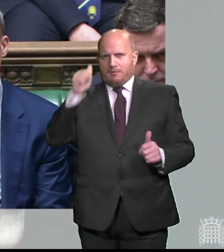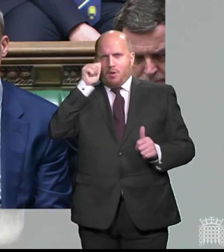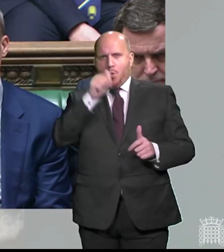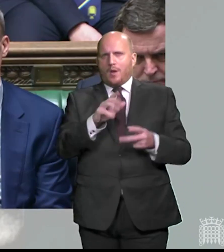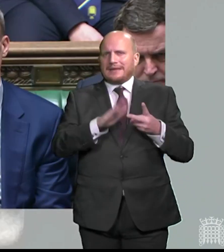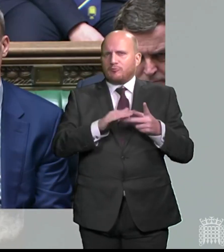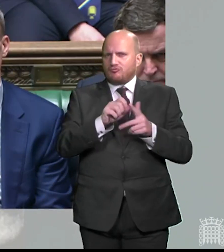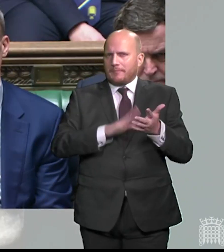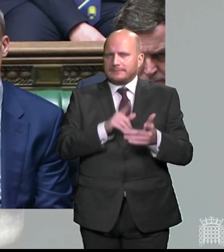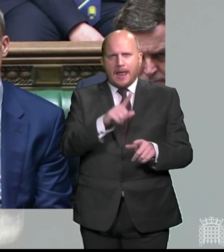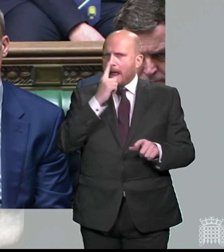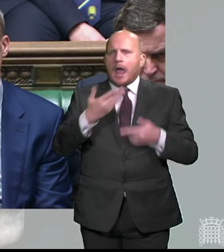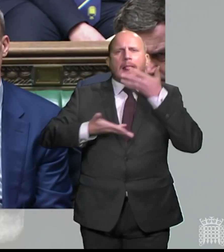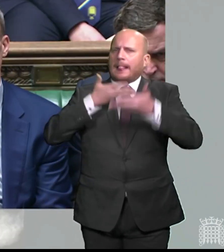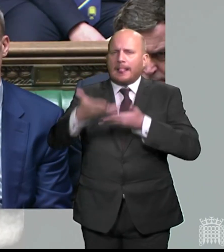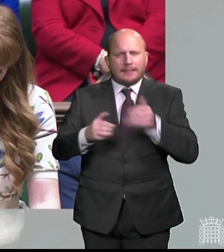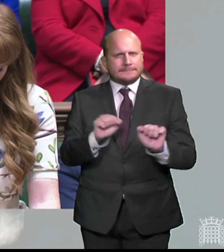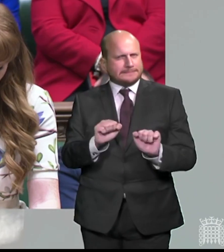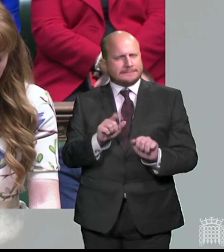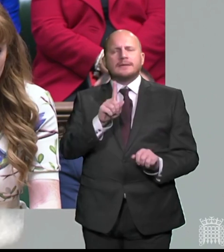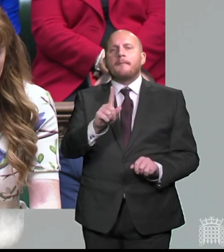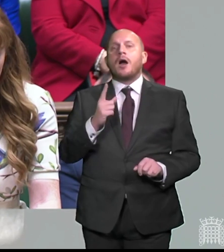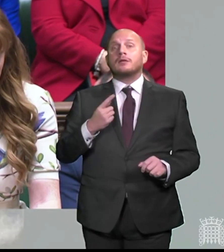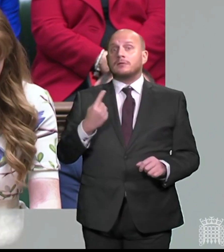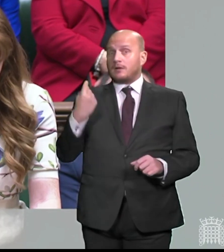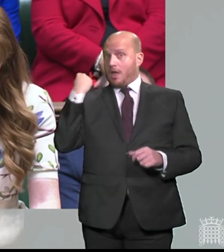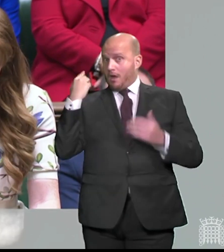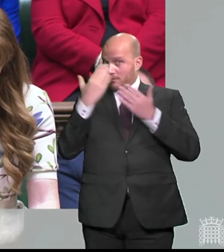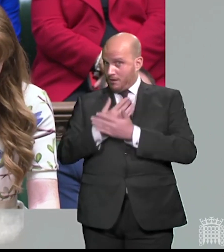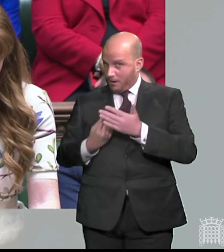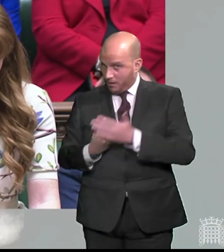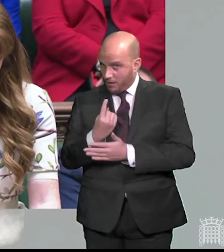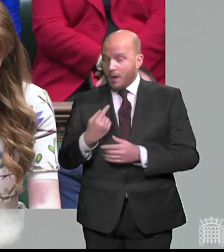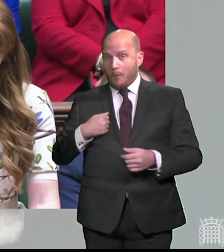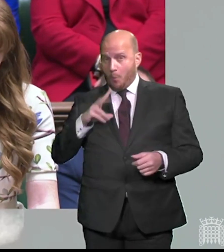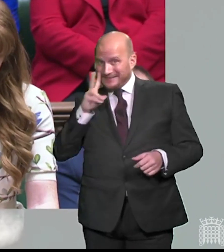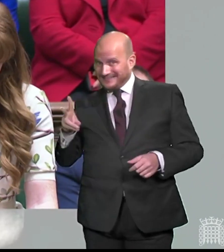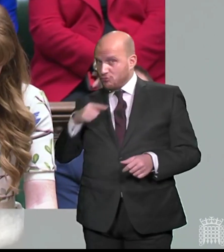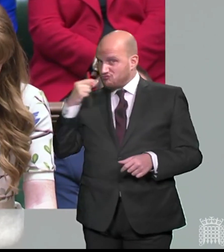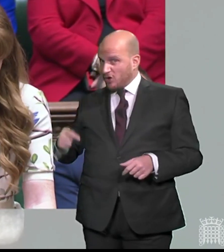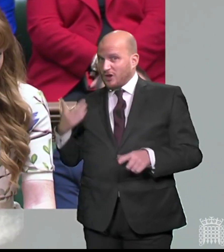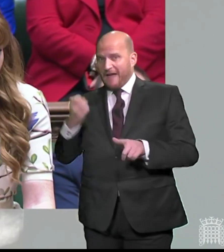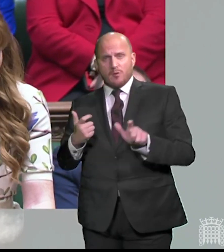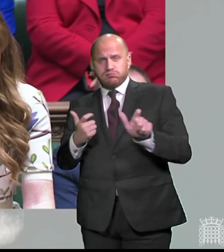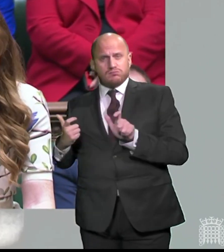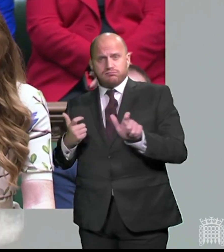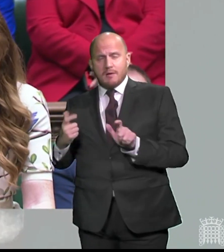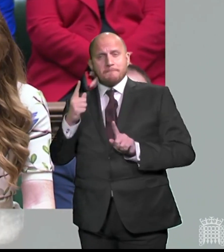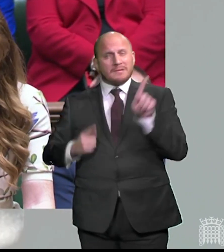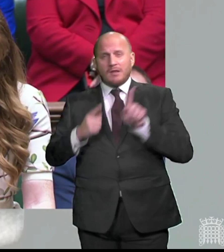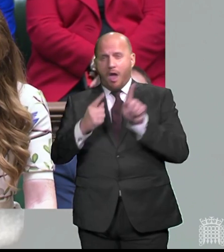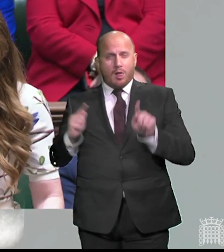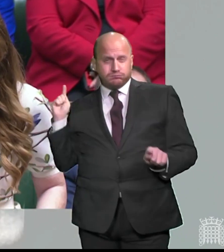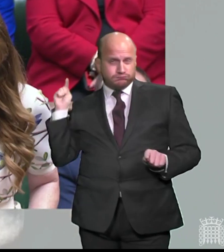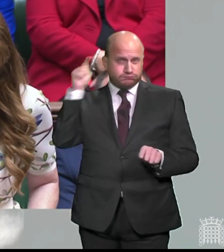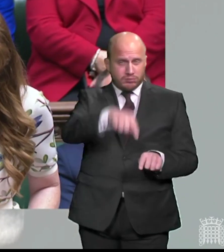he agree that last night's events aside, the fact that Russia is launching missile attacks on Ukrainian civilian